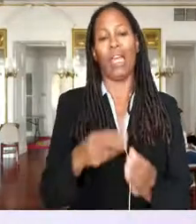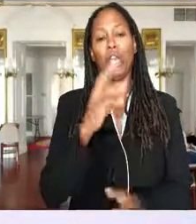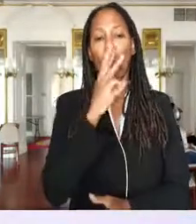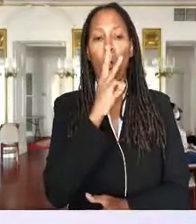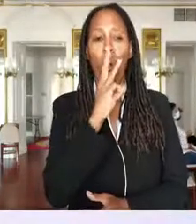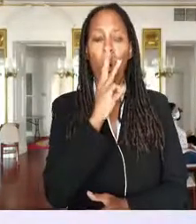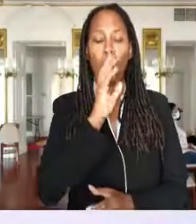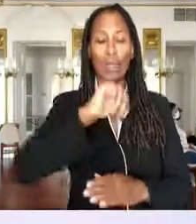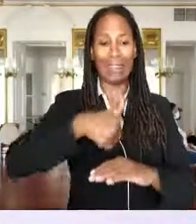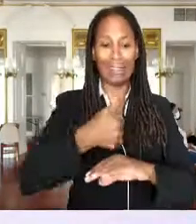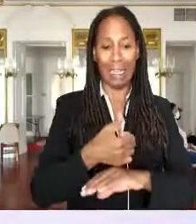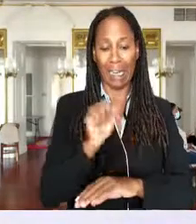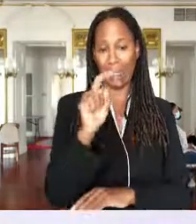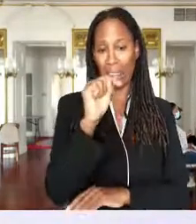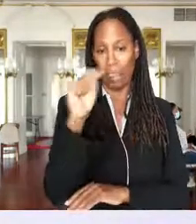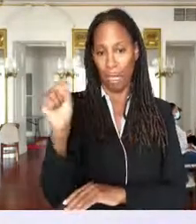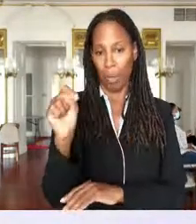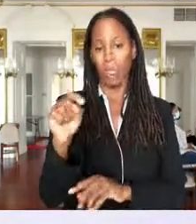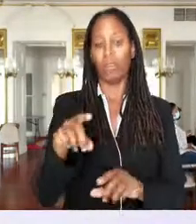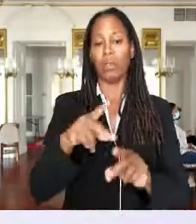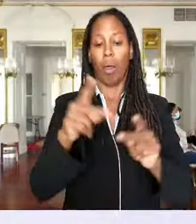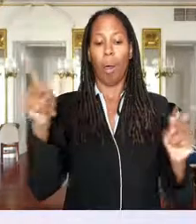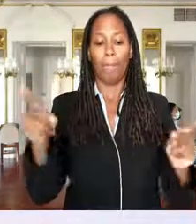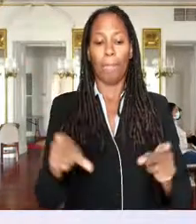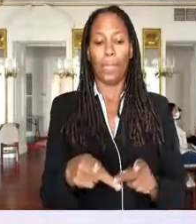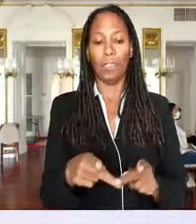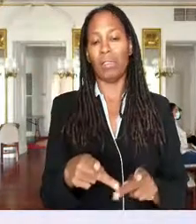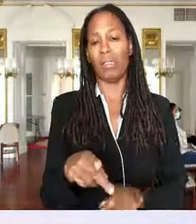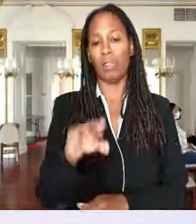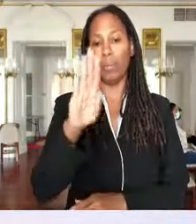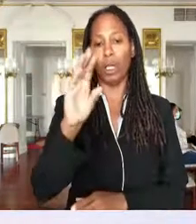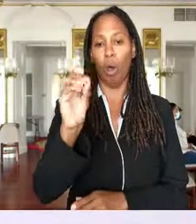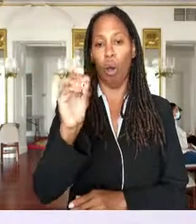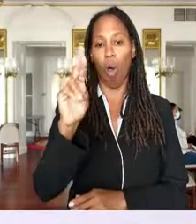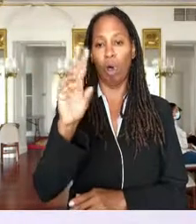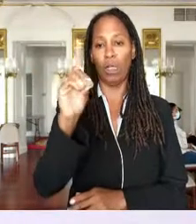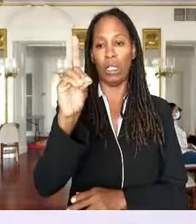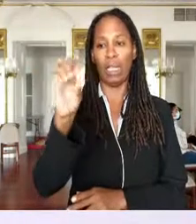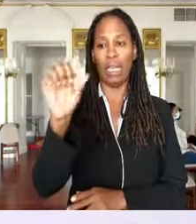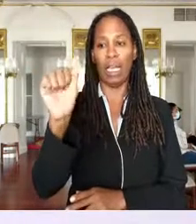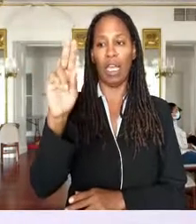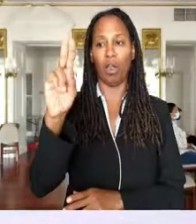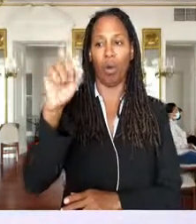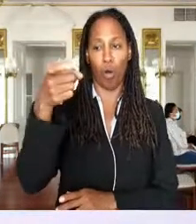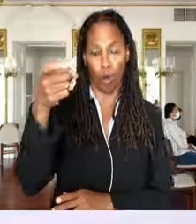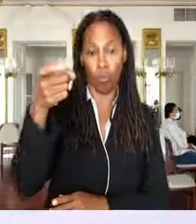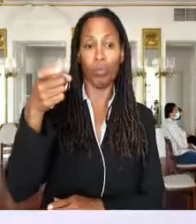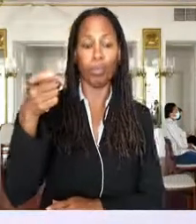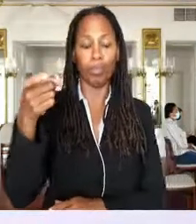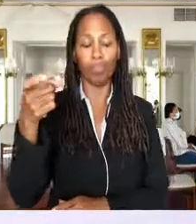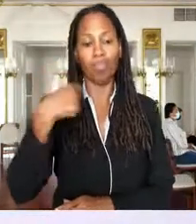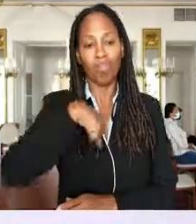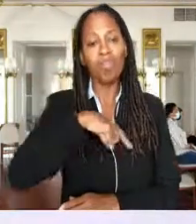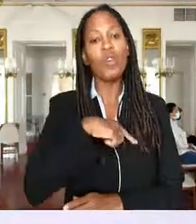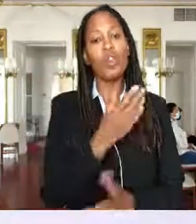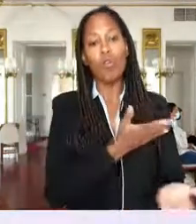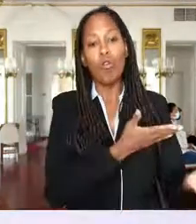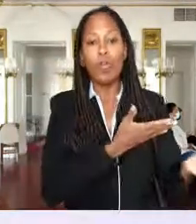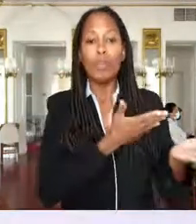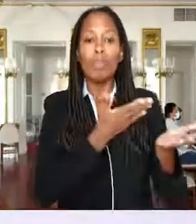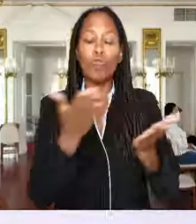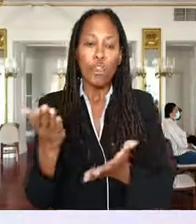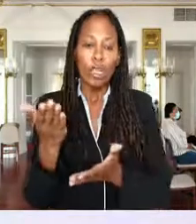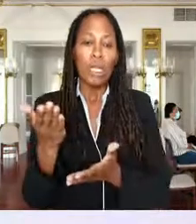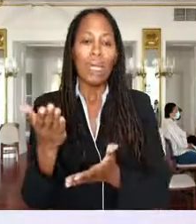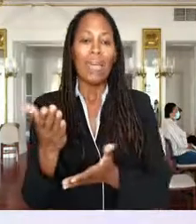like Bordeaux, and also supplying funding money so that they can widen their crop growth and base. We are bringing on the